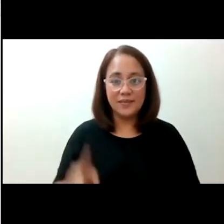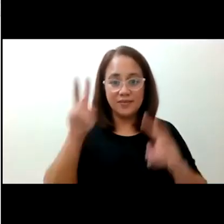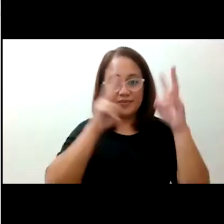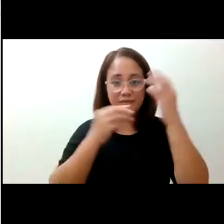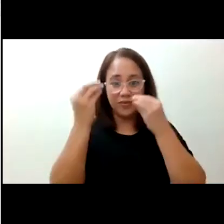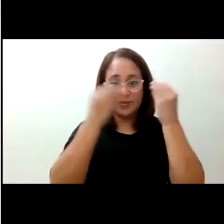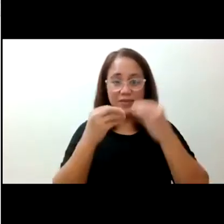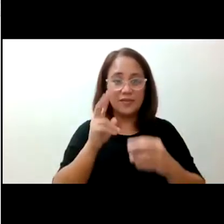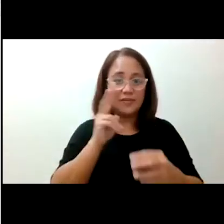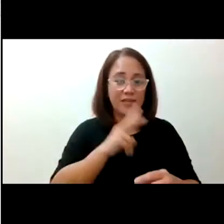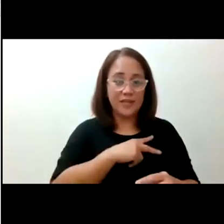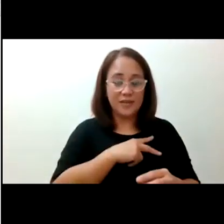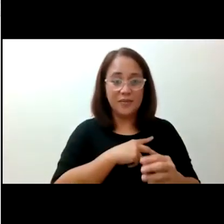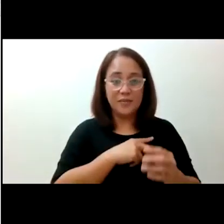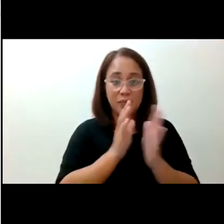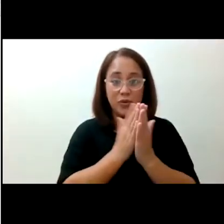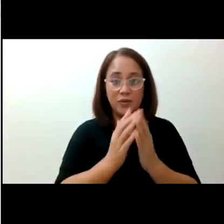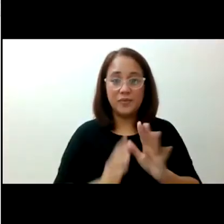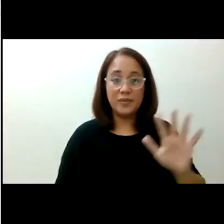This sign